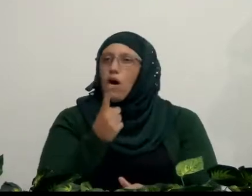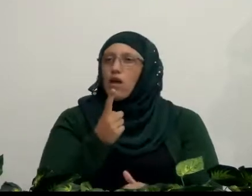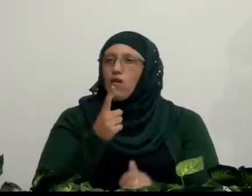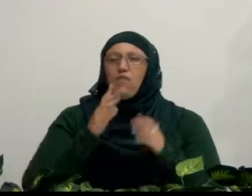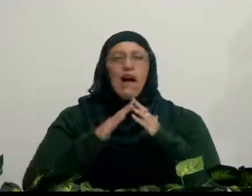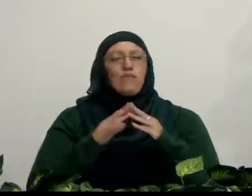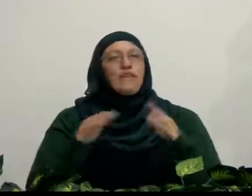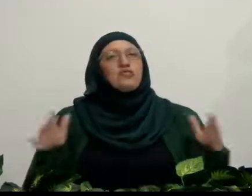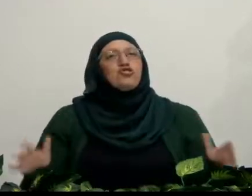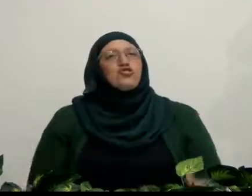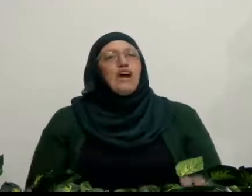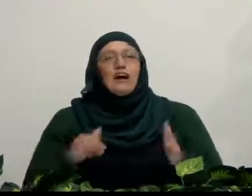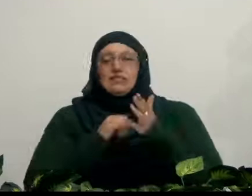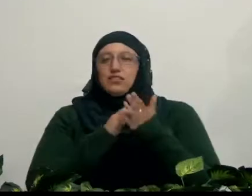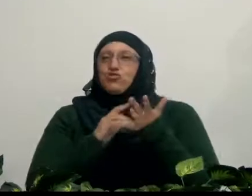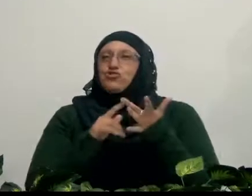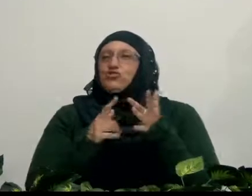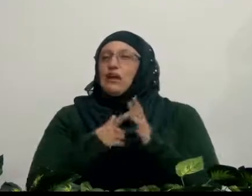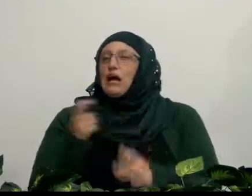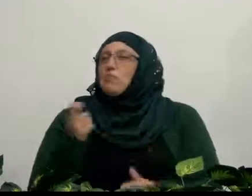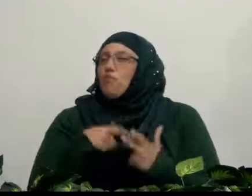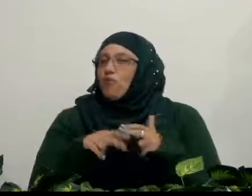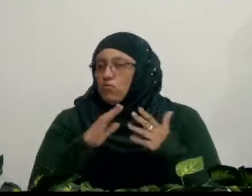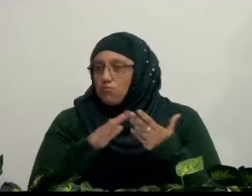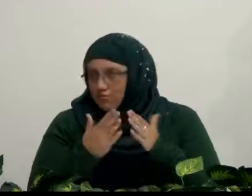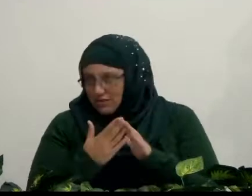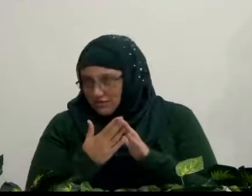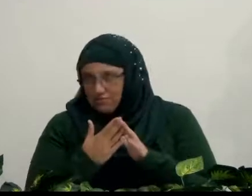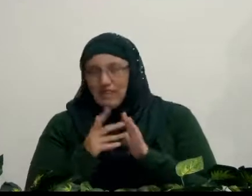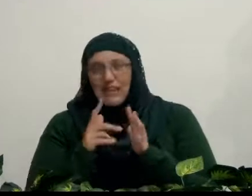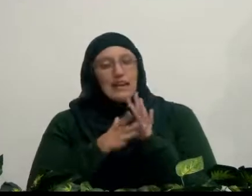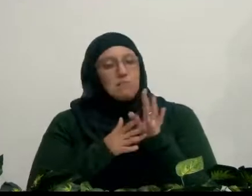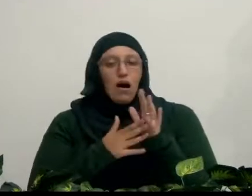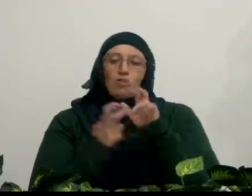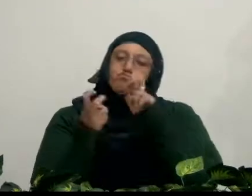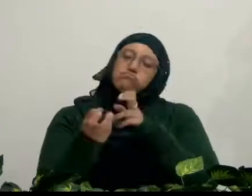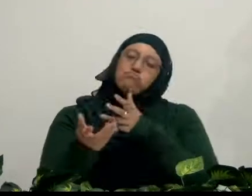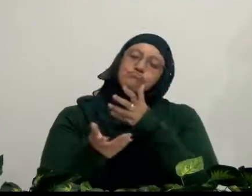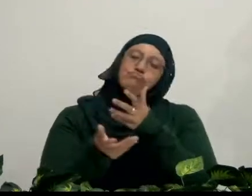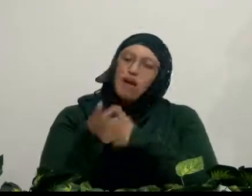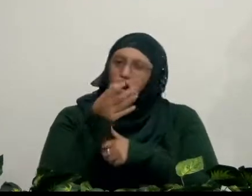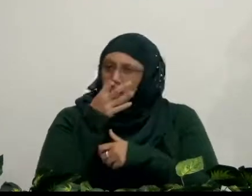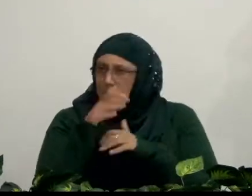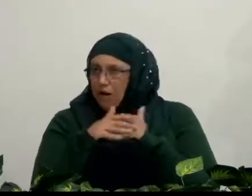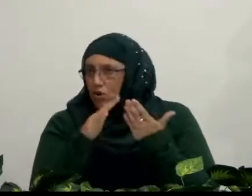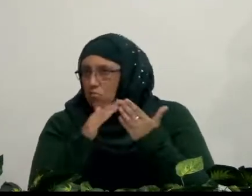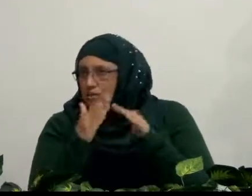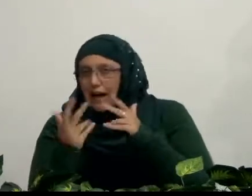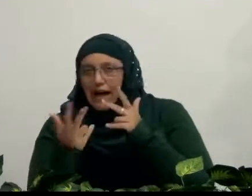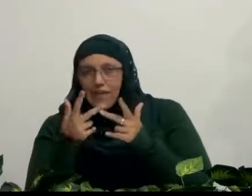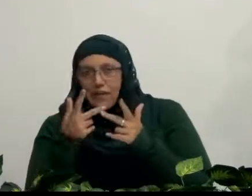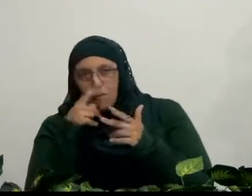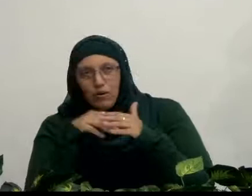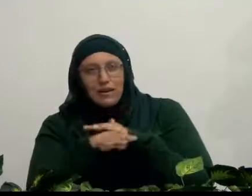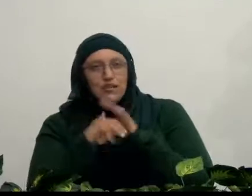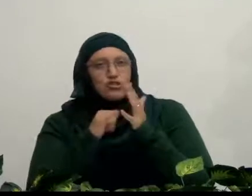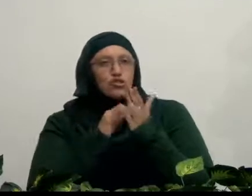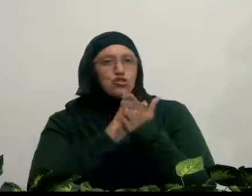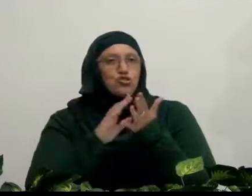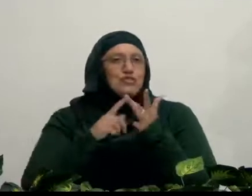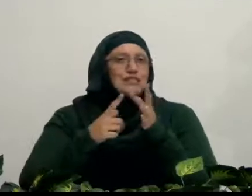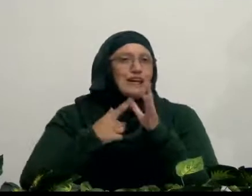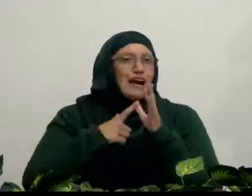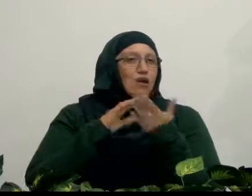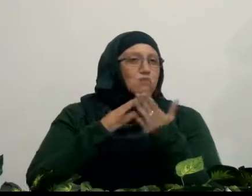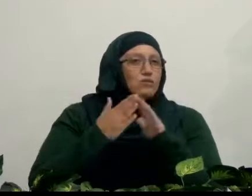community. As they were sitting talking and the mom made inquiries about the community and the rest of the Shia community over there and